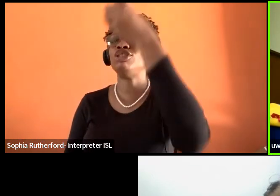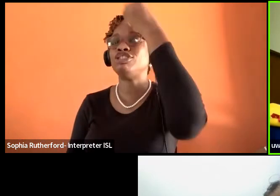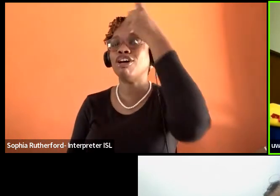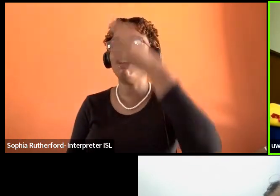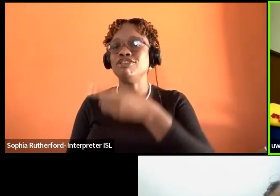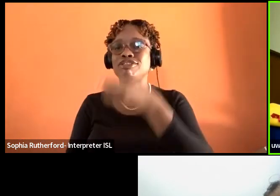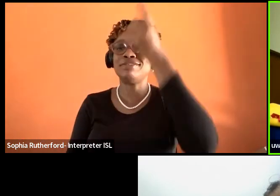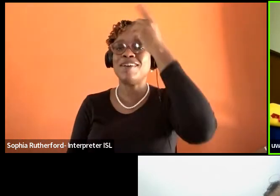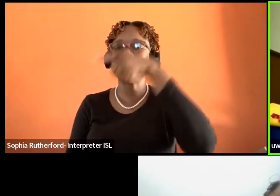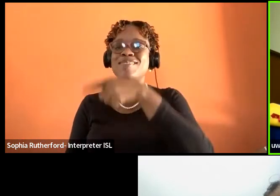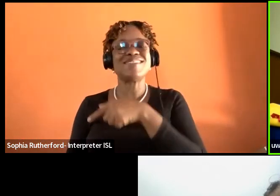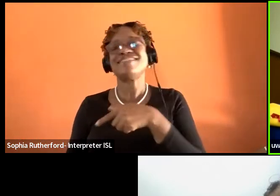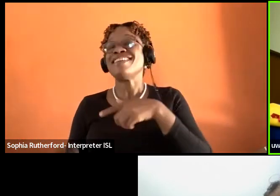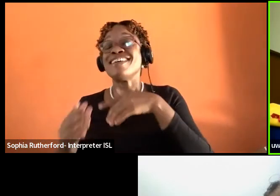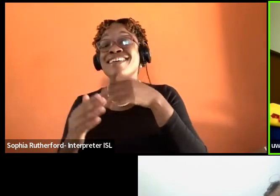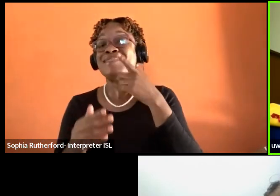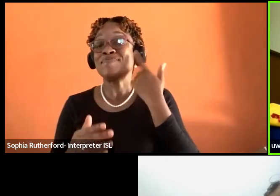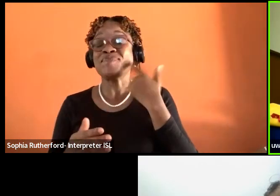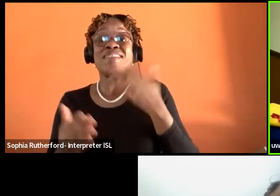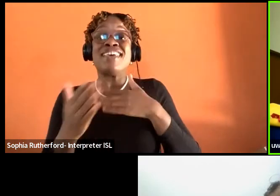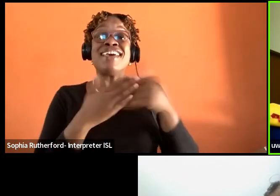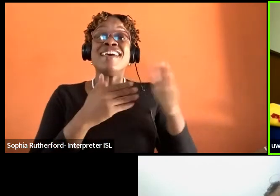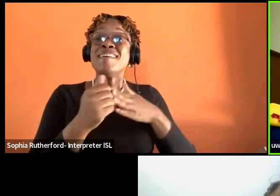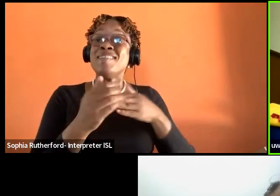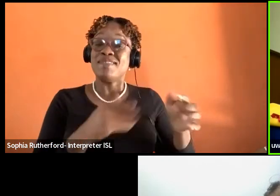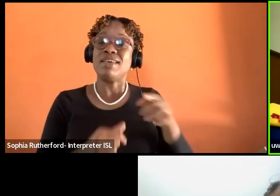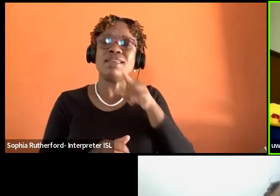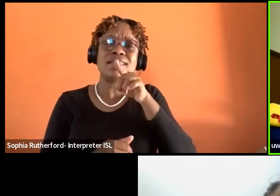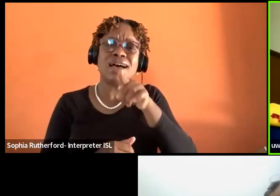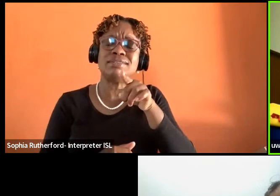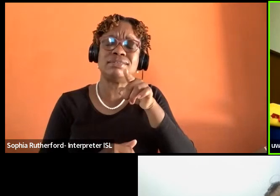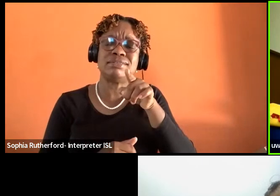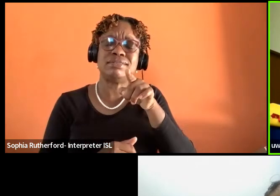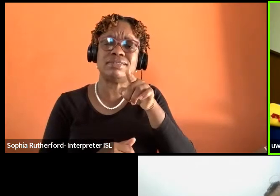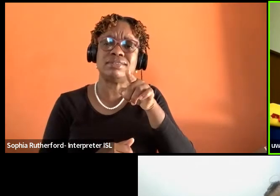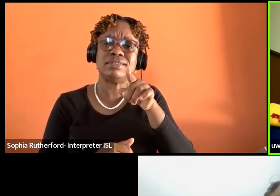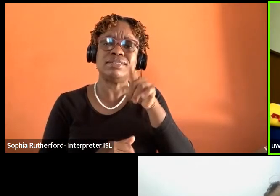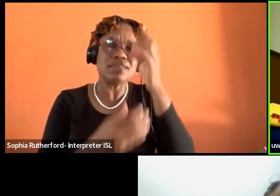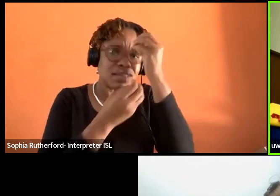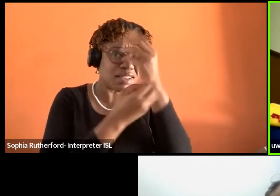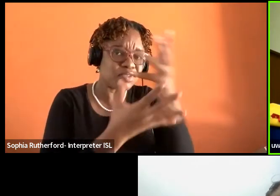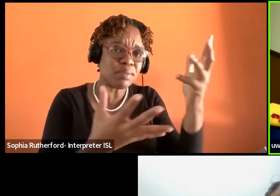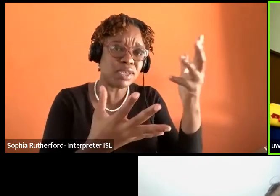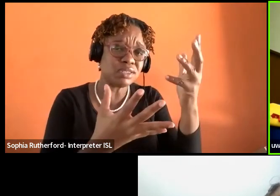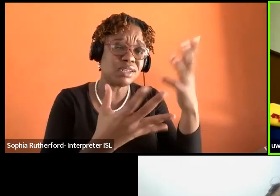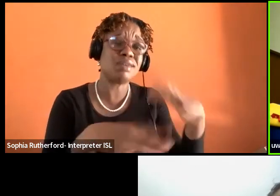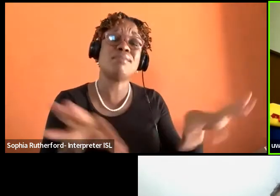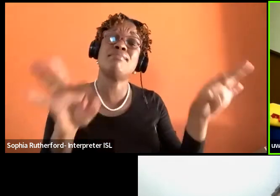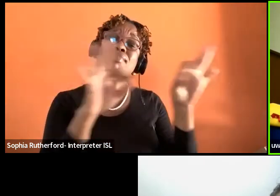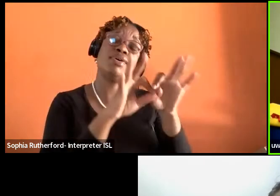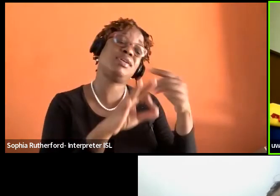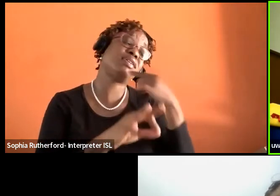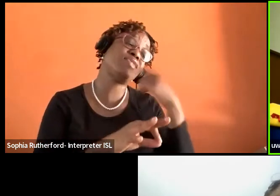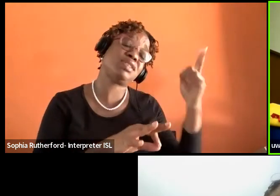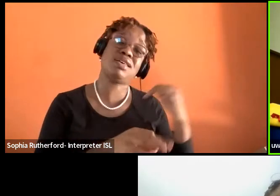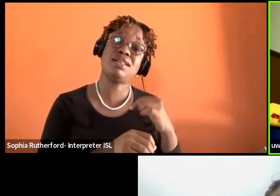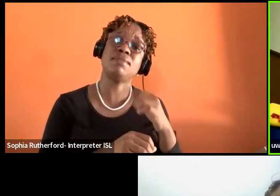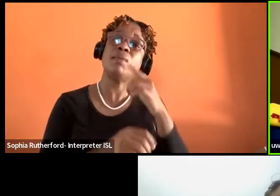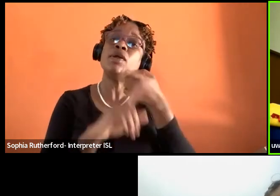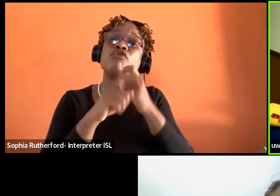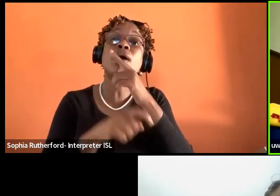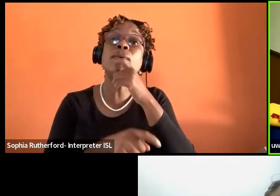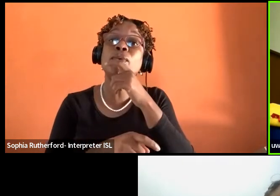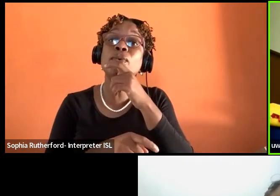But the fact is that, you know, that sort of information is needed amongst the health